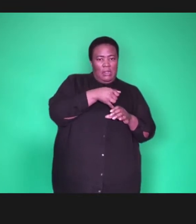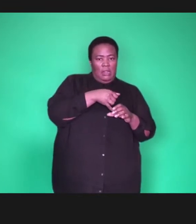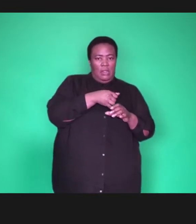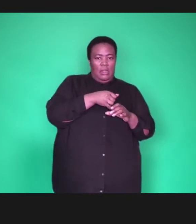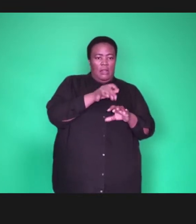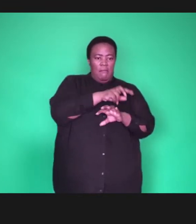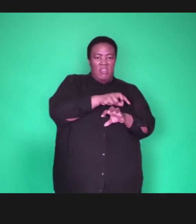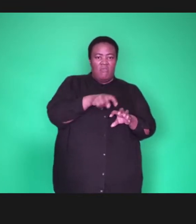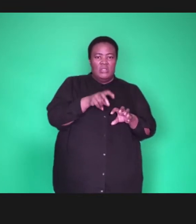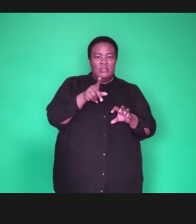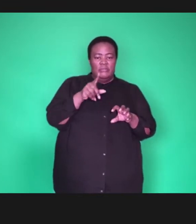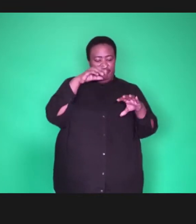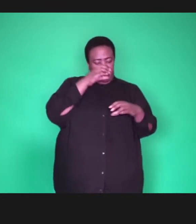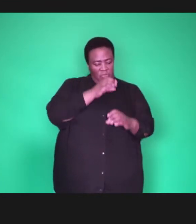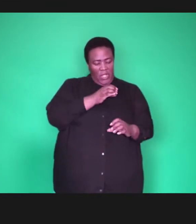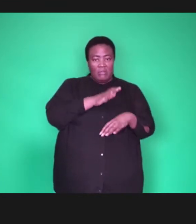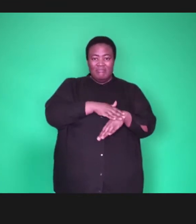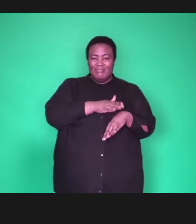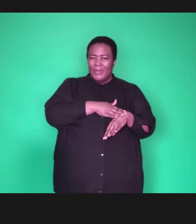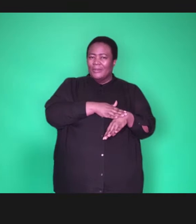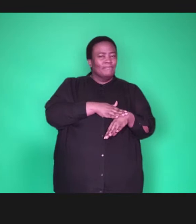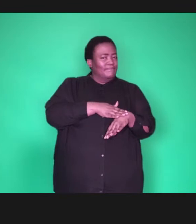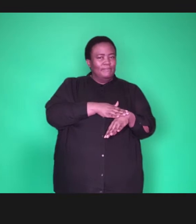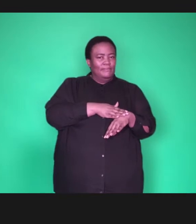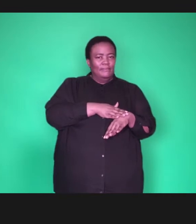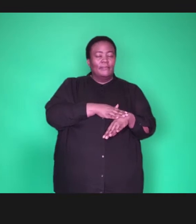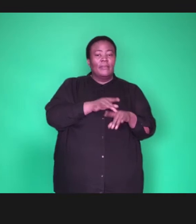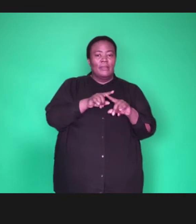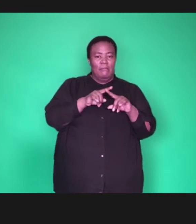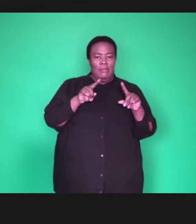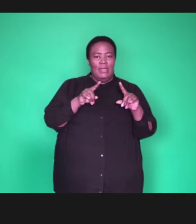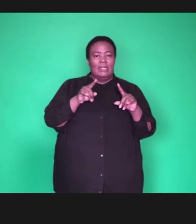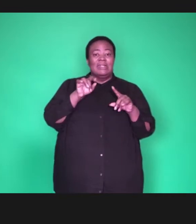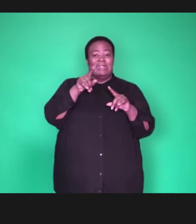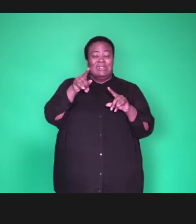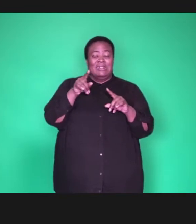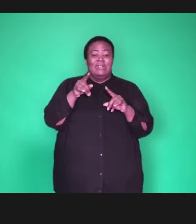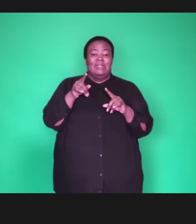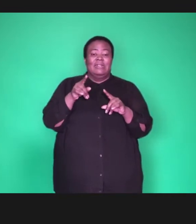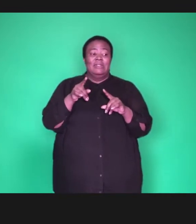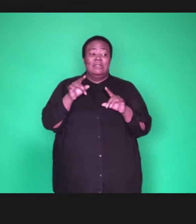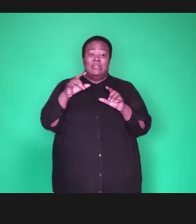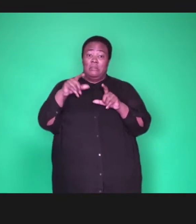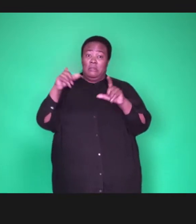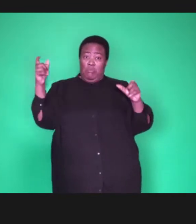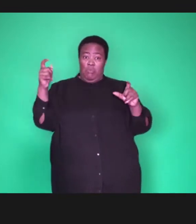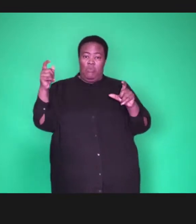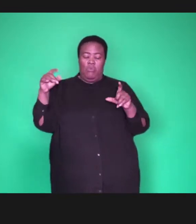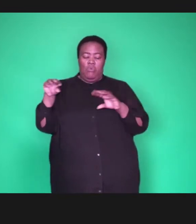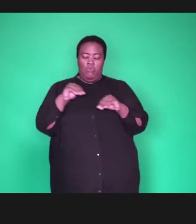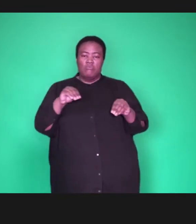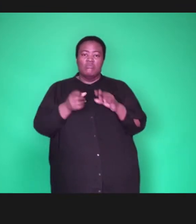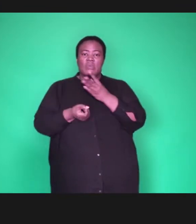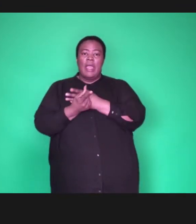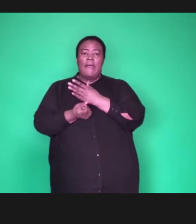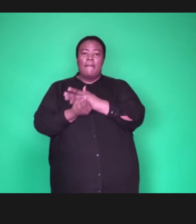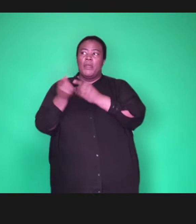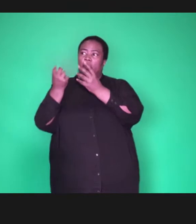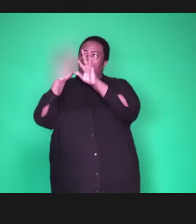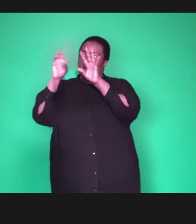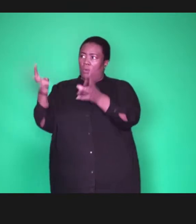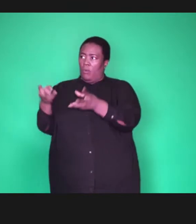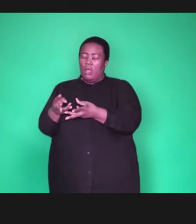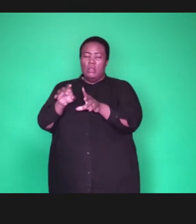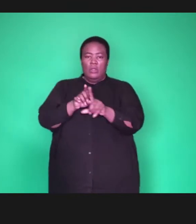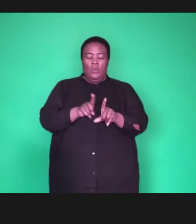given less focus and attention, although accounting for the majority of moves, both globally and certainly in South Africa. And in